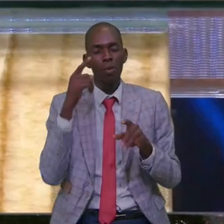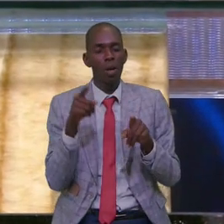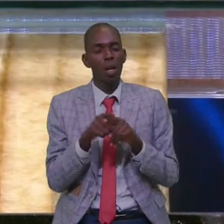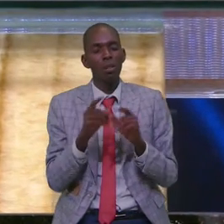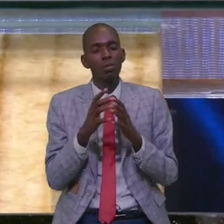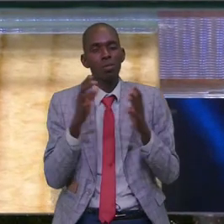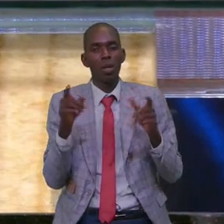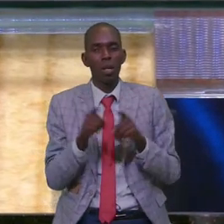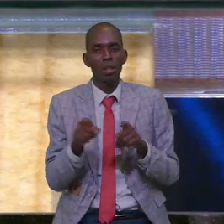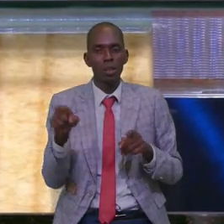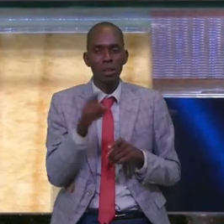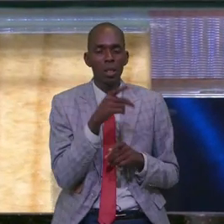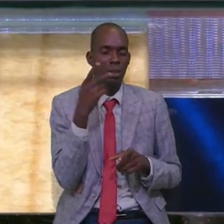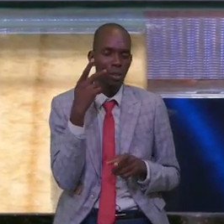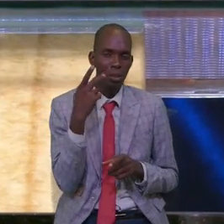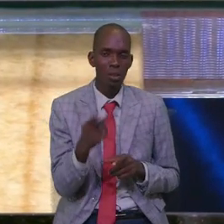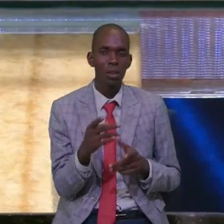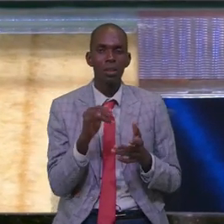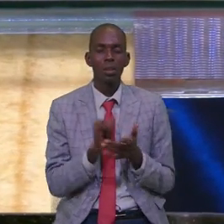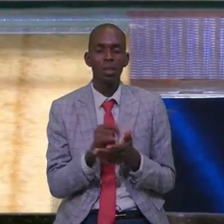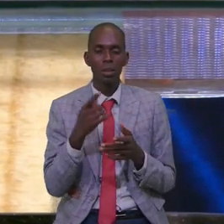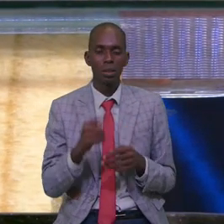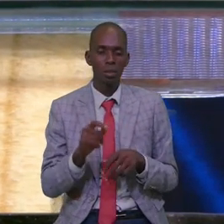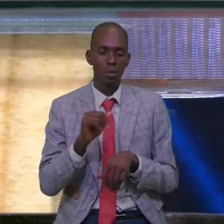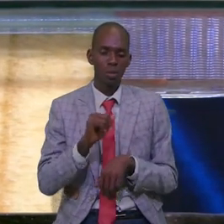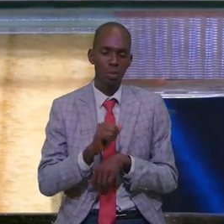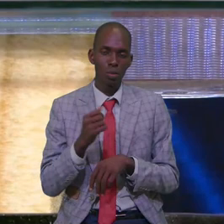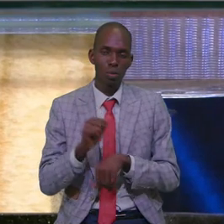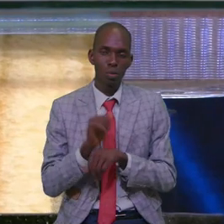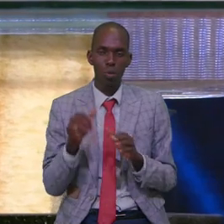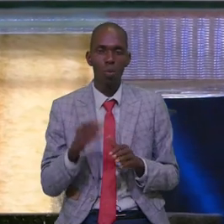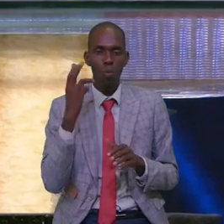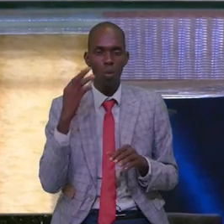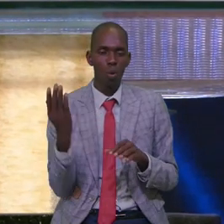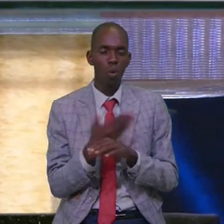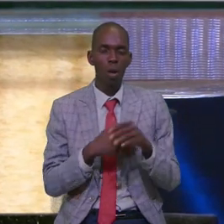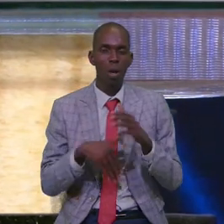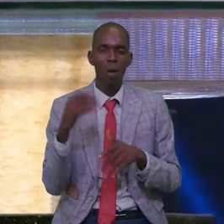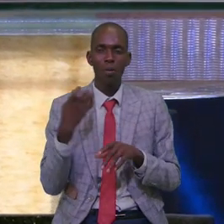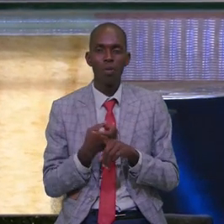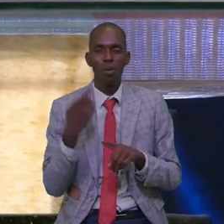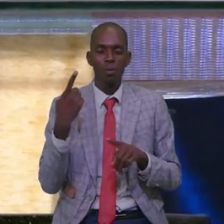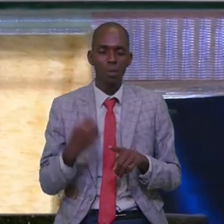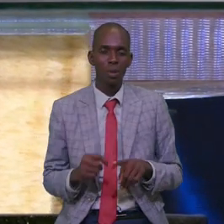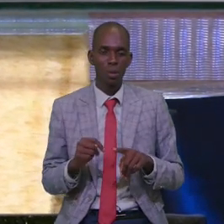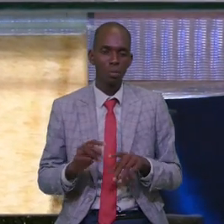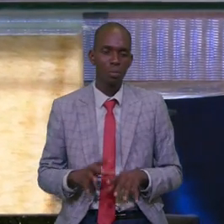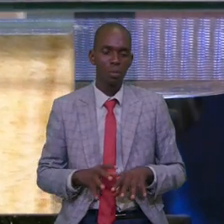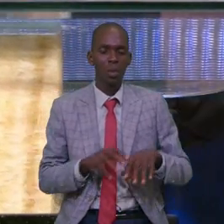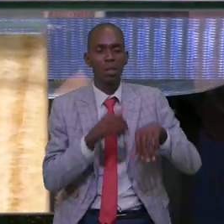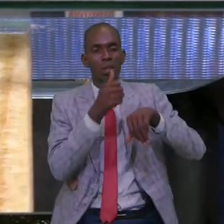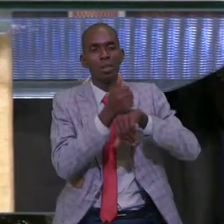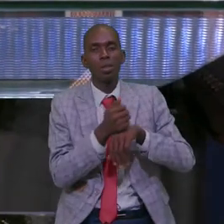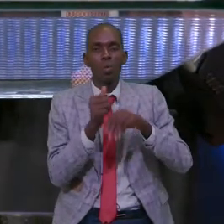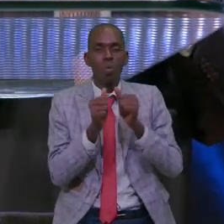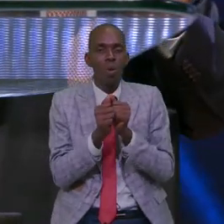sawest that the stone was cut out of the mountain without hands, and